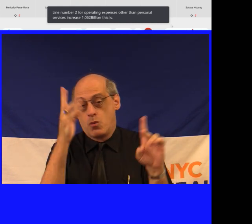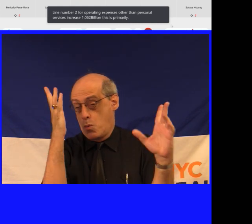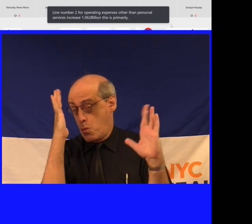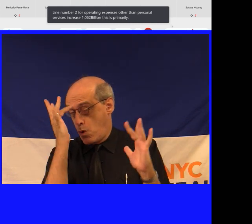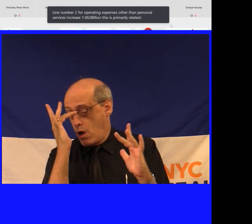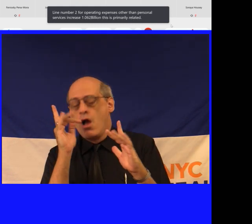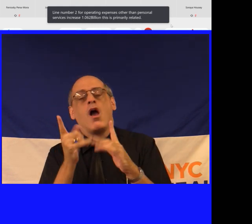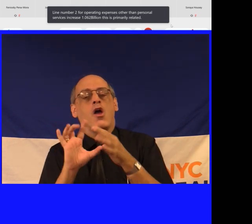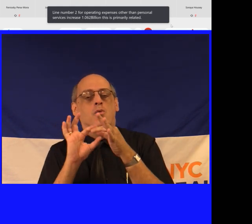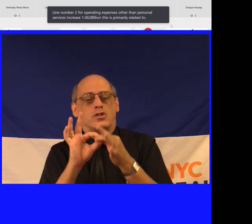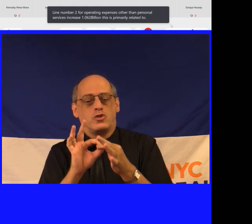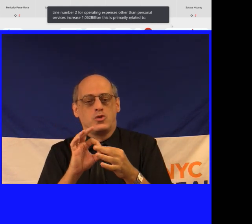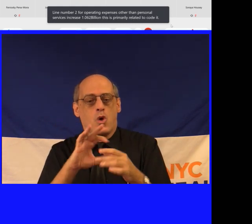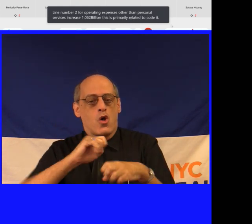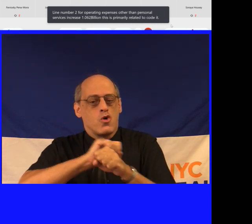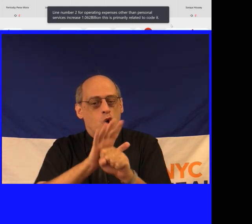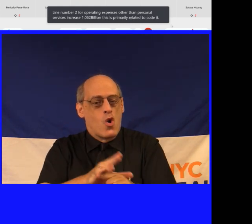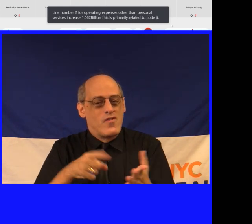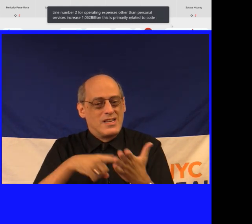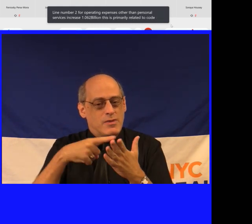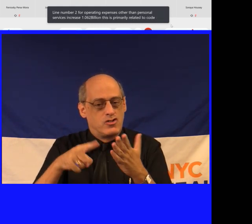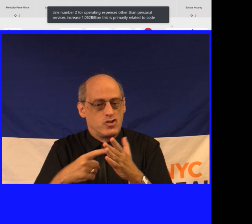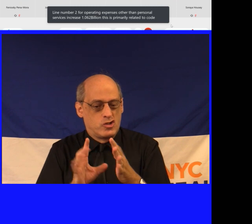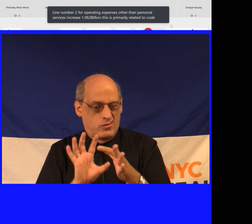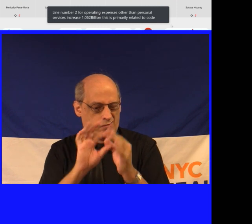related to COVID expenditures.